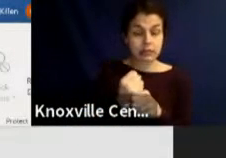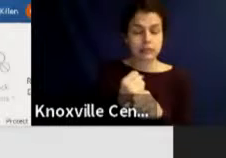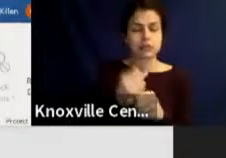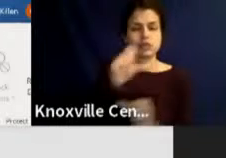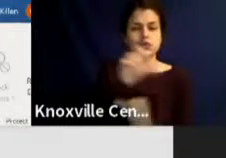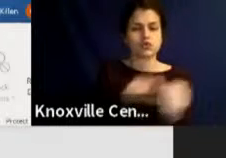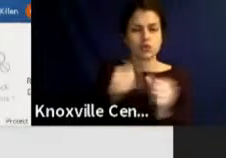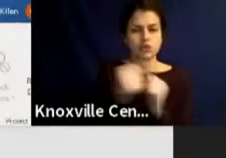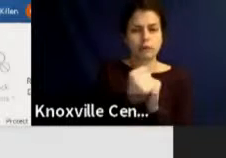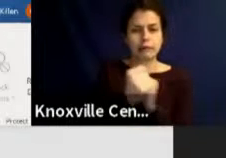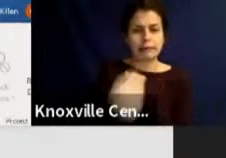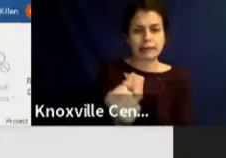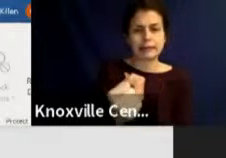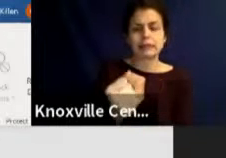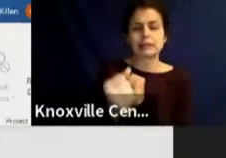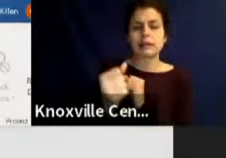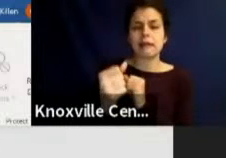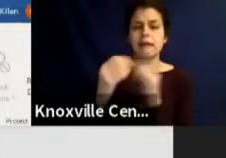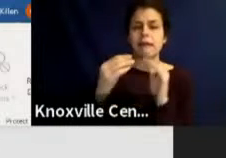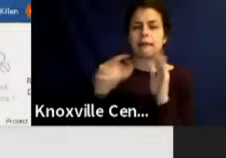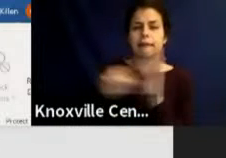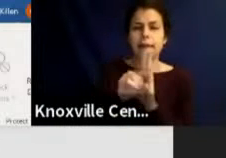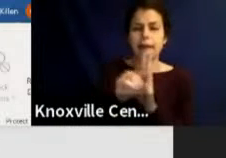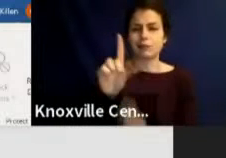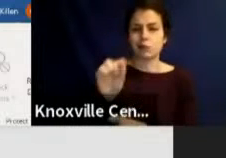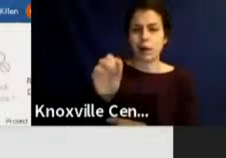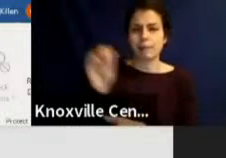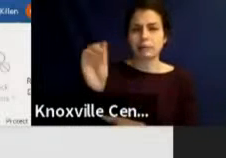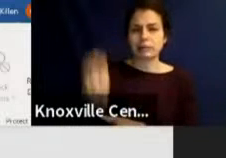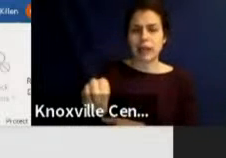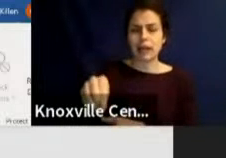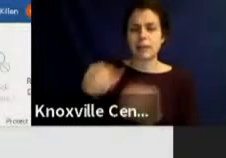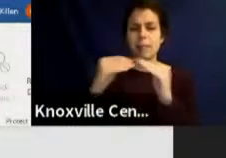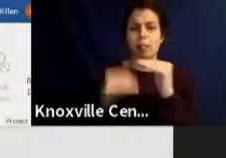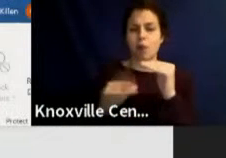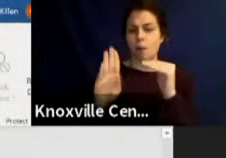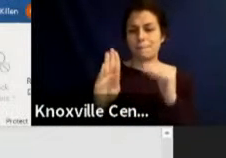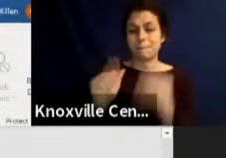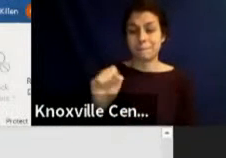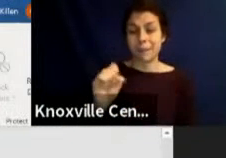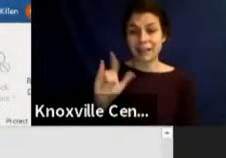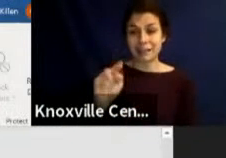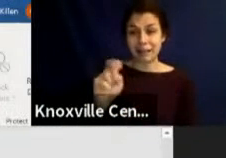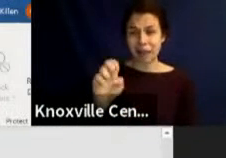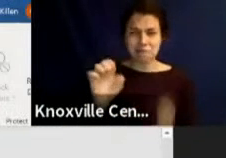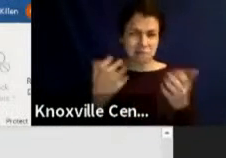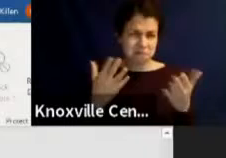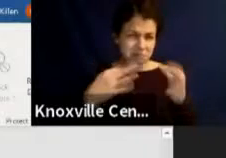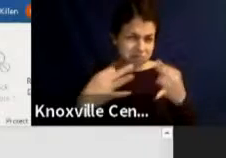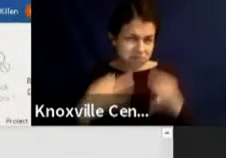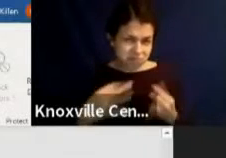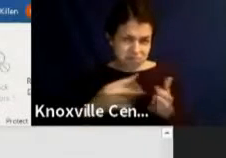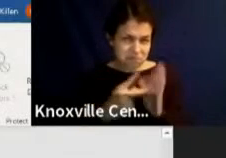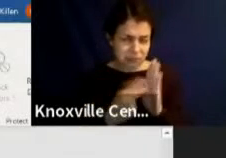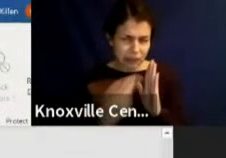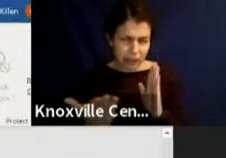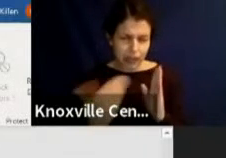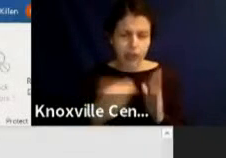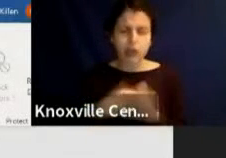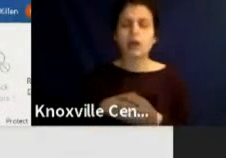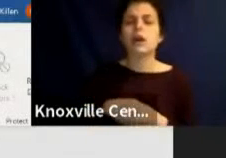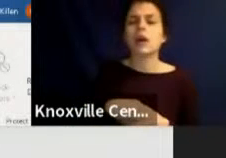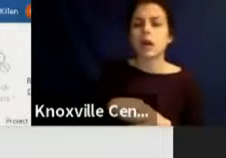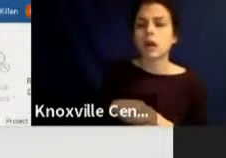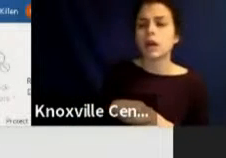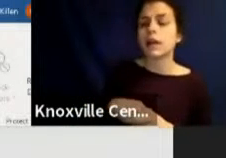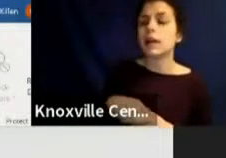distancing at negative 20% from baseline. What is baseline? Is that the average number of people? They would say that would be